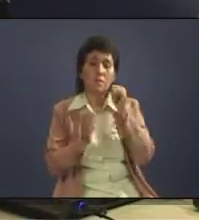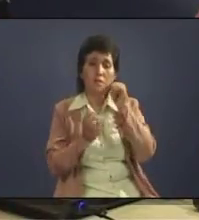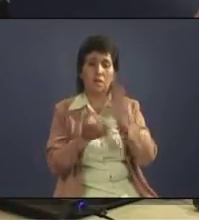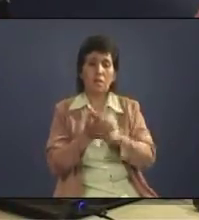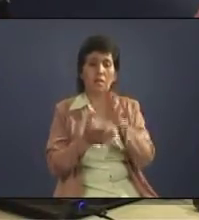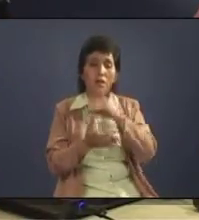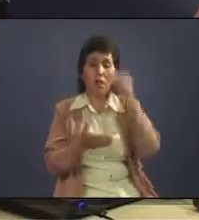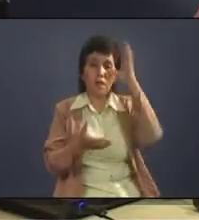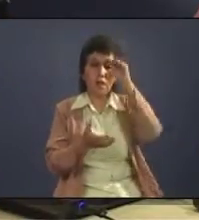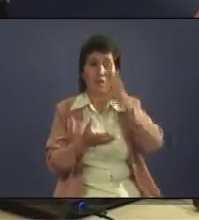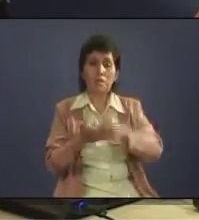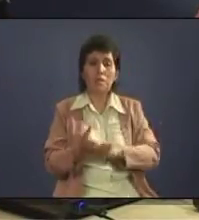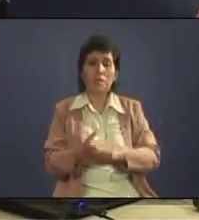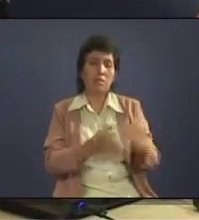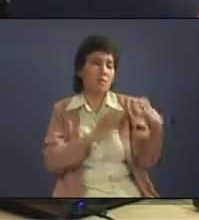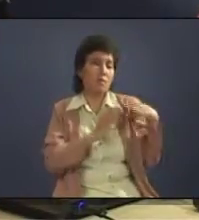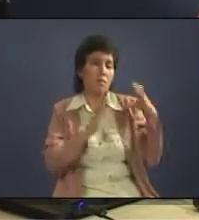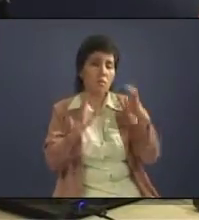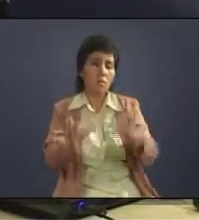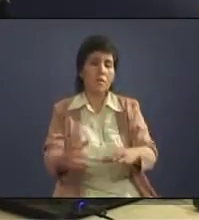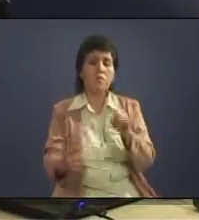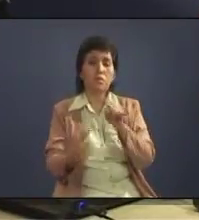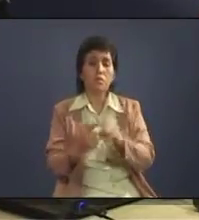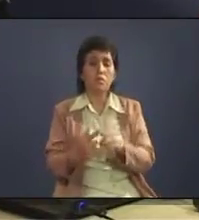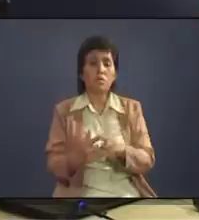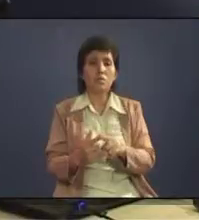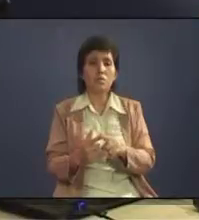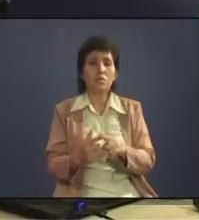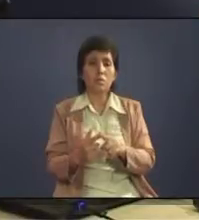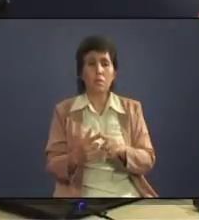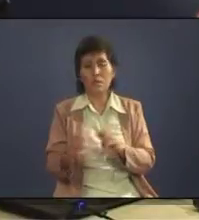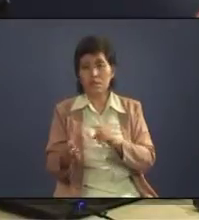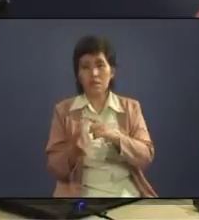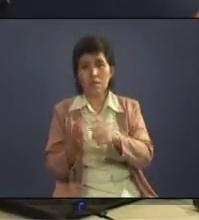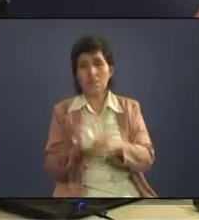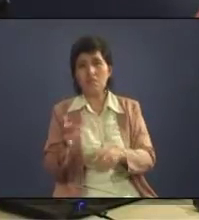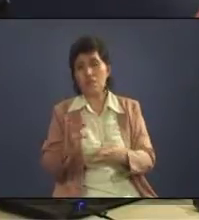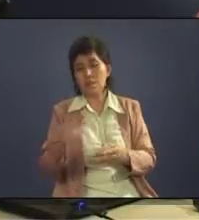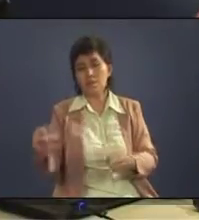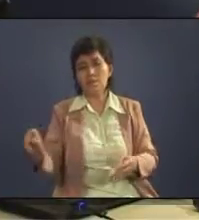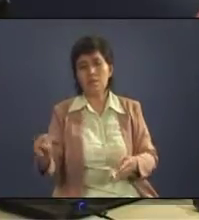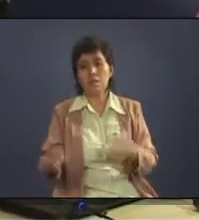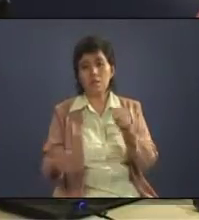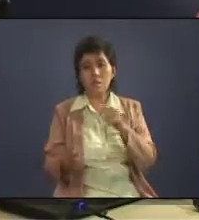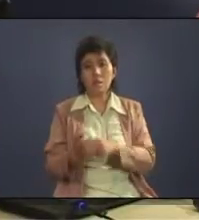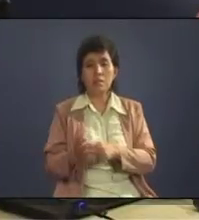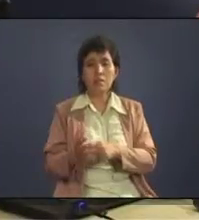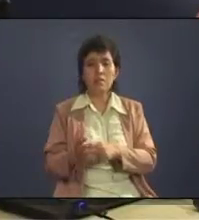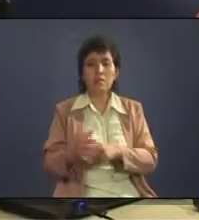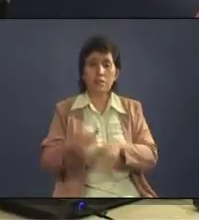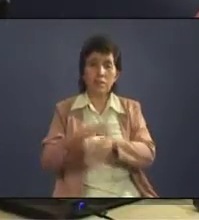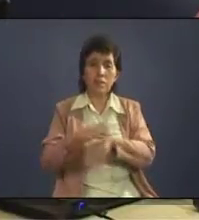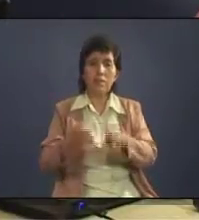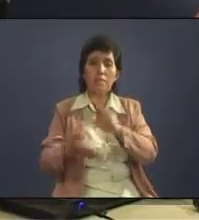husband. They have to commit to each other. That's how they survived. Okay, it's a pre-marriage.